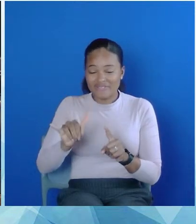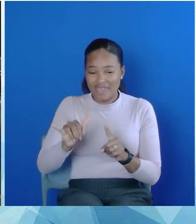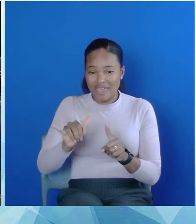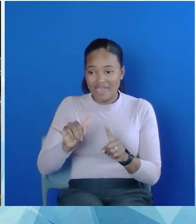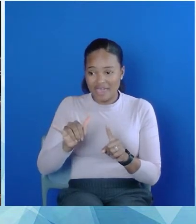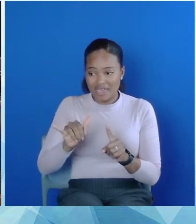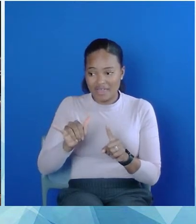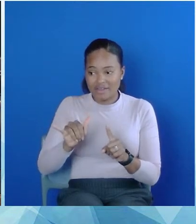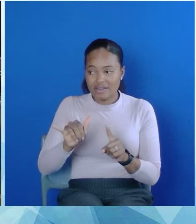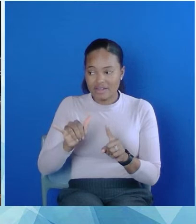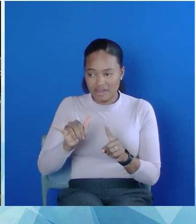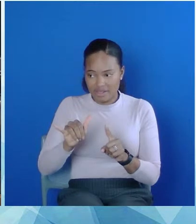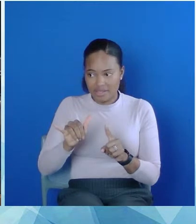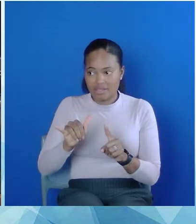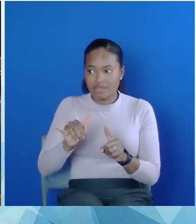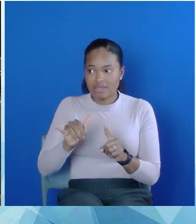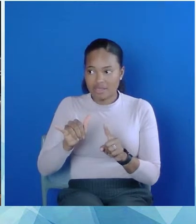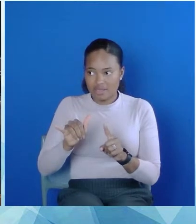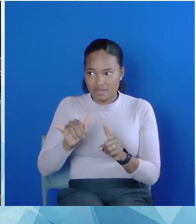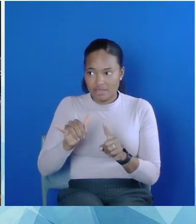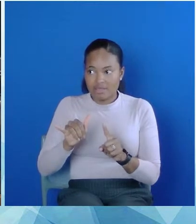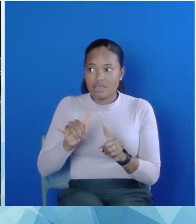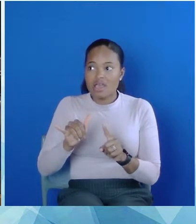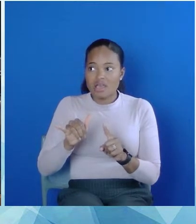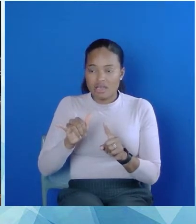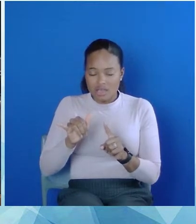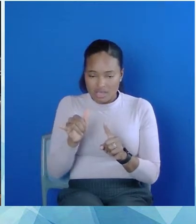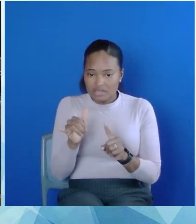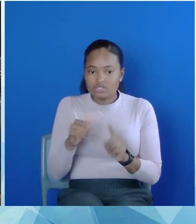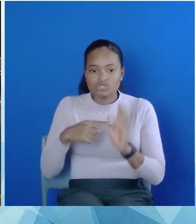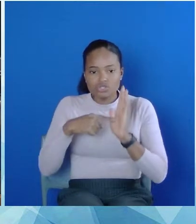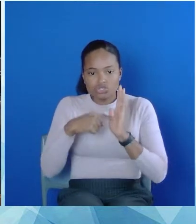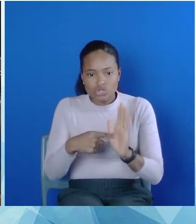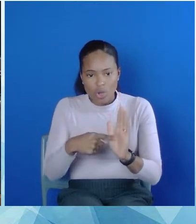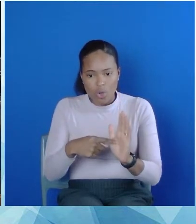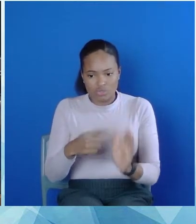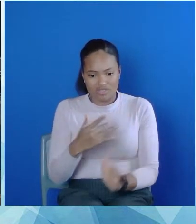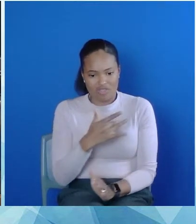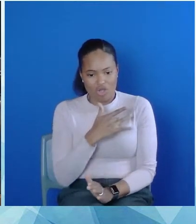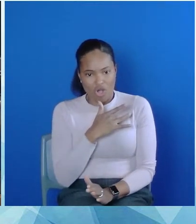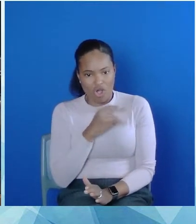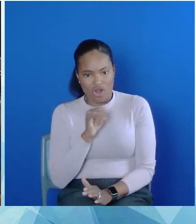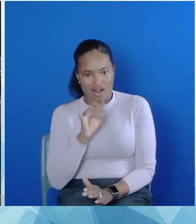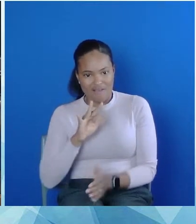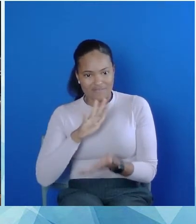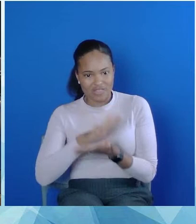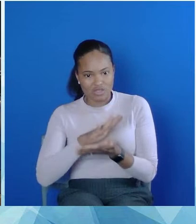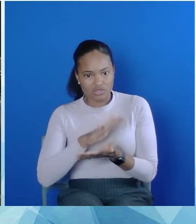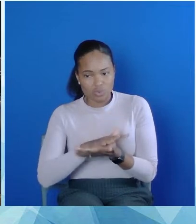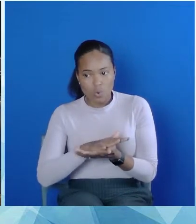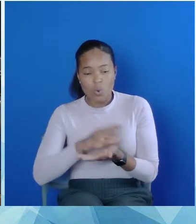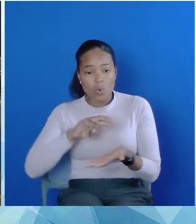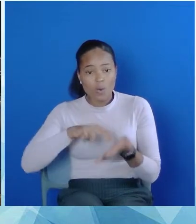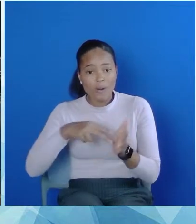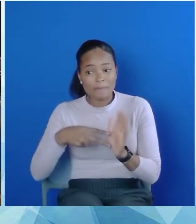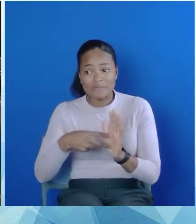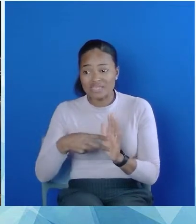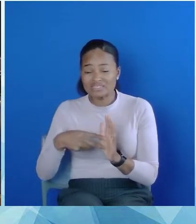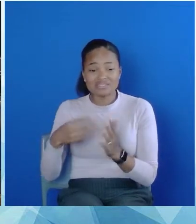what it is at the heart of the school. We need to make sure that kids feel like they